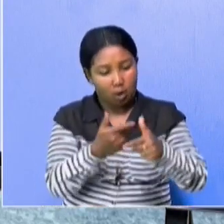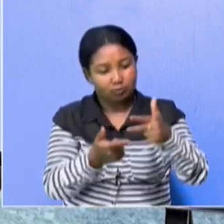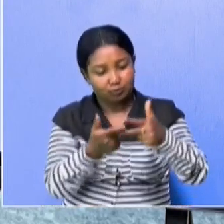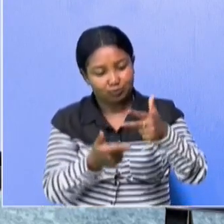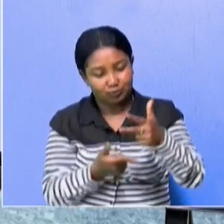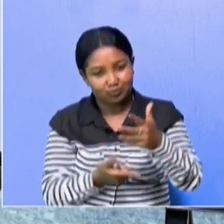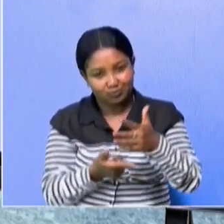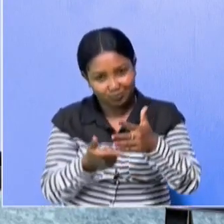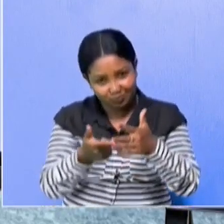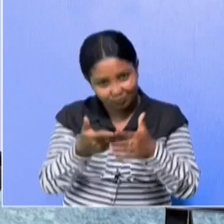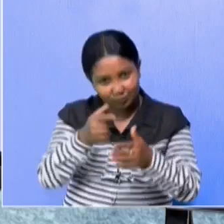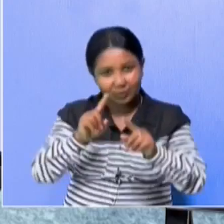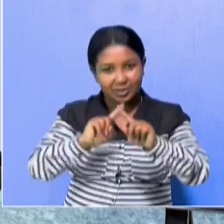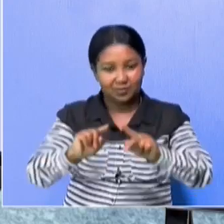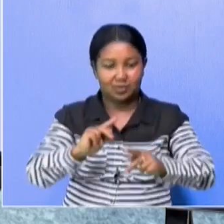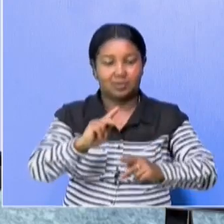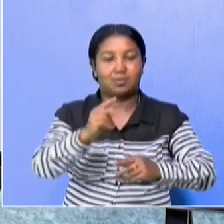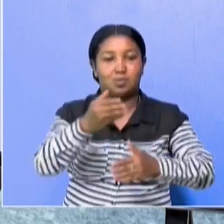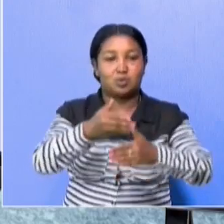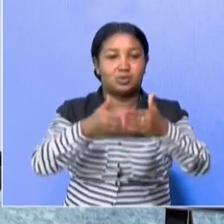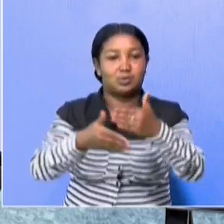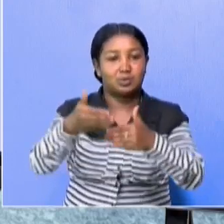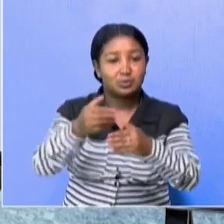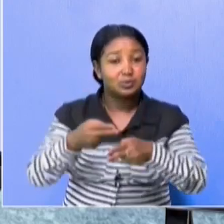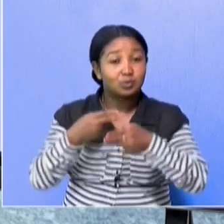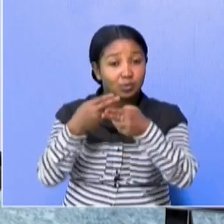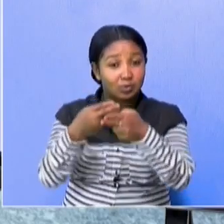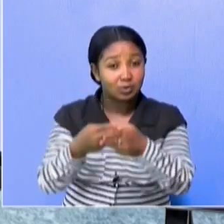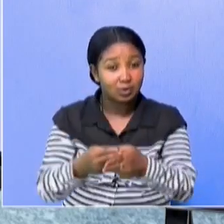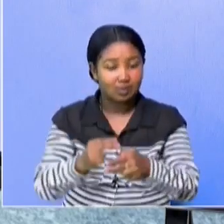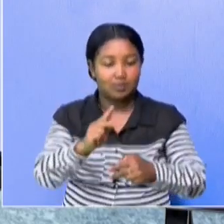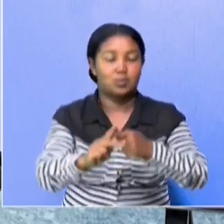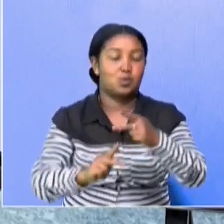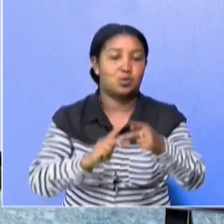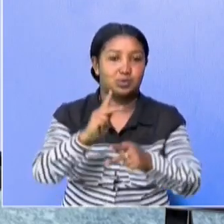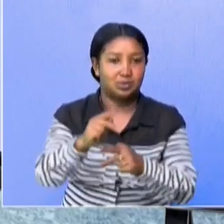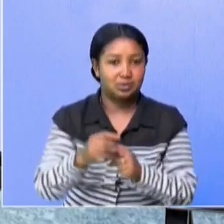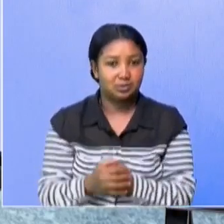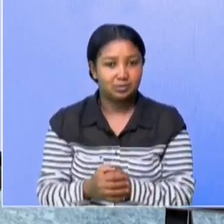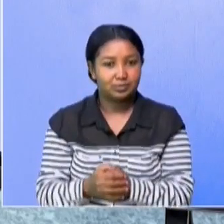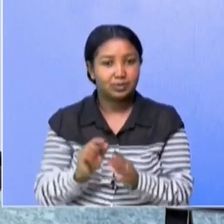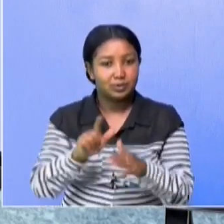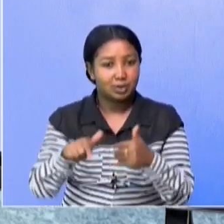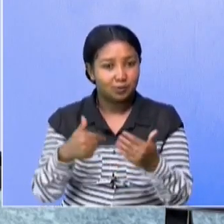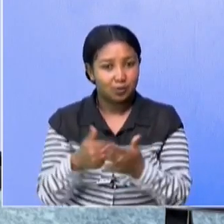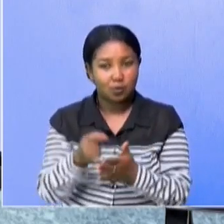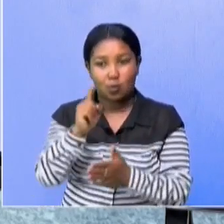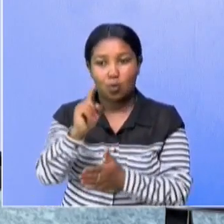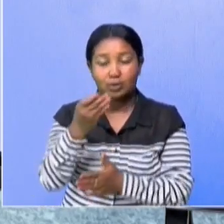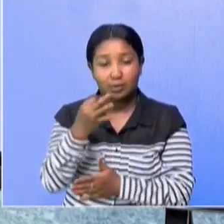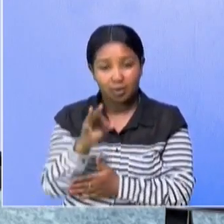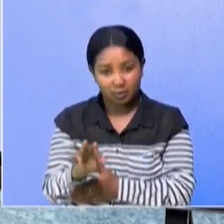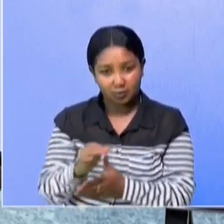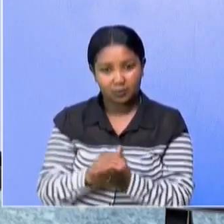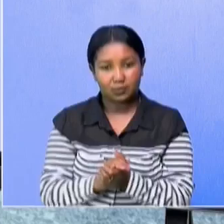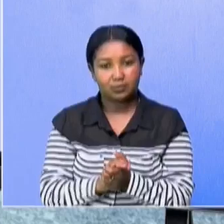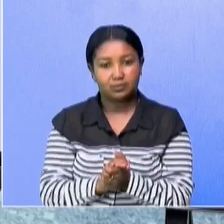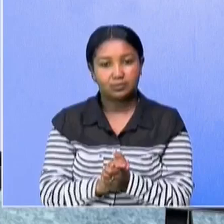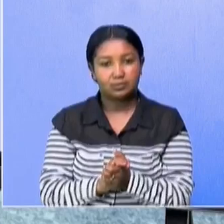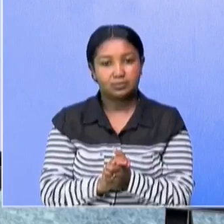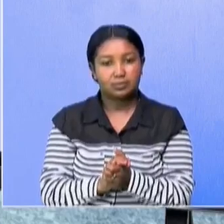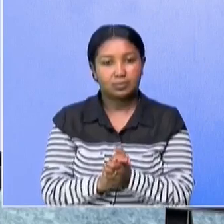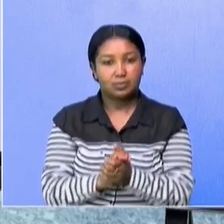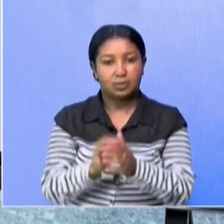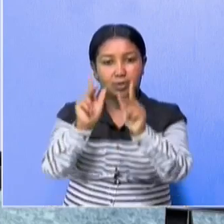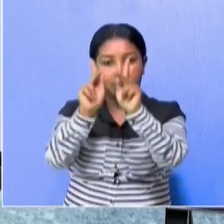setting up different procedures. This is what? A process. What do you do? Therefore, one kind of paragraph